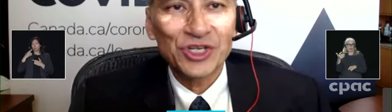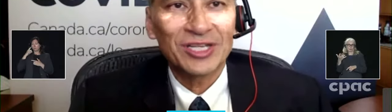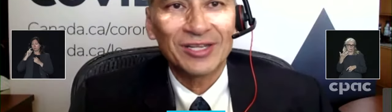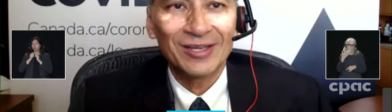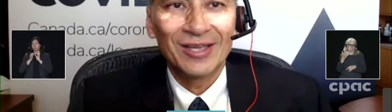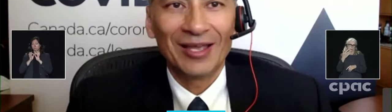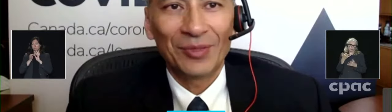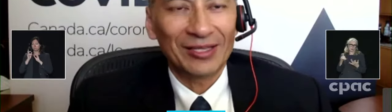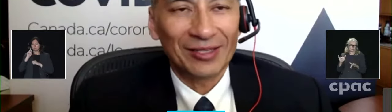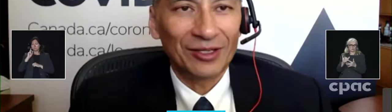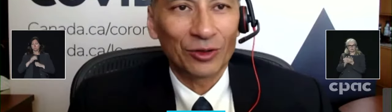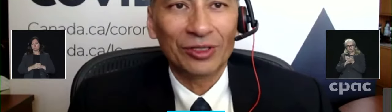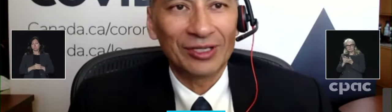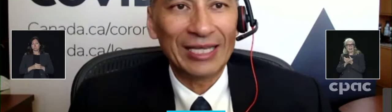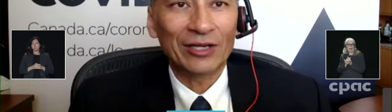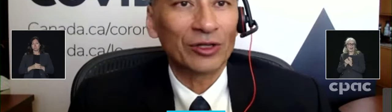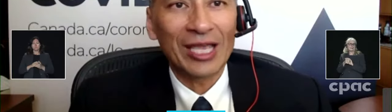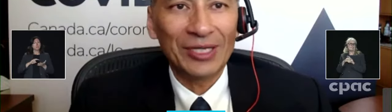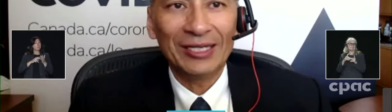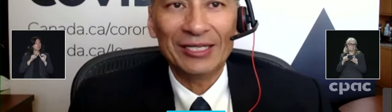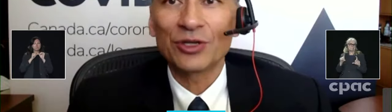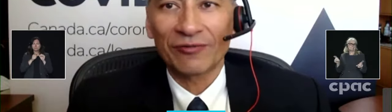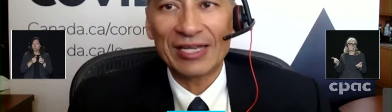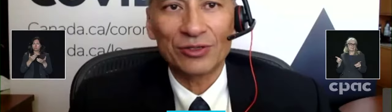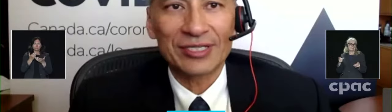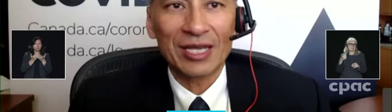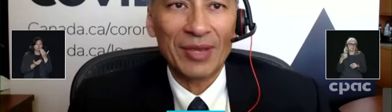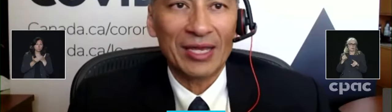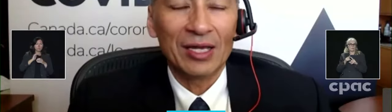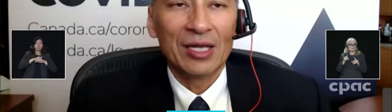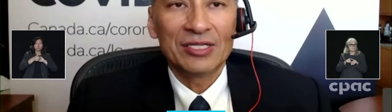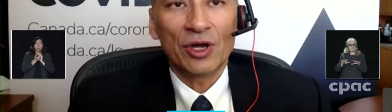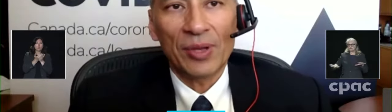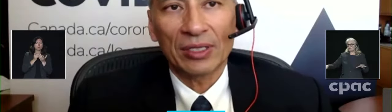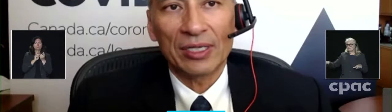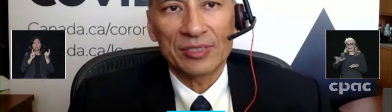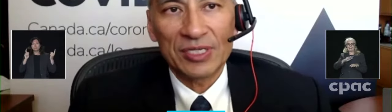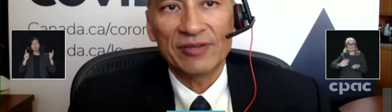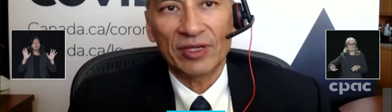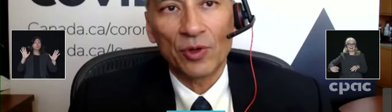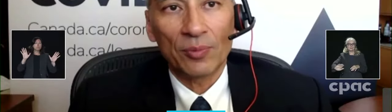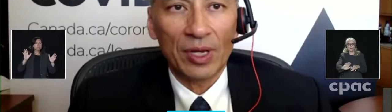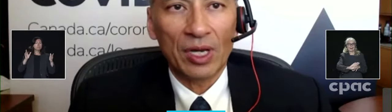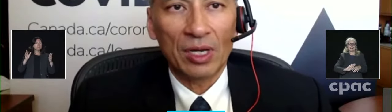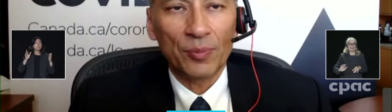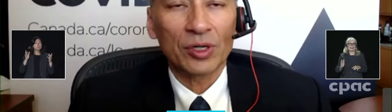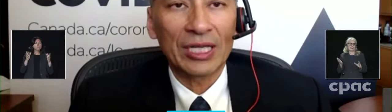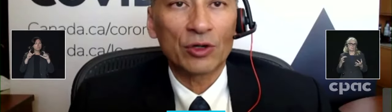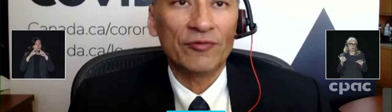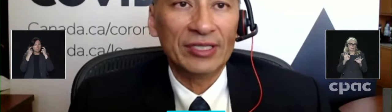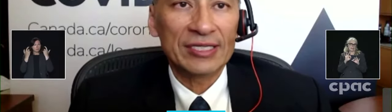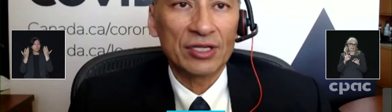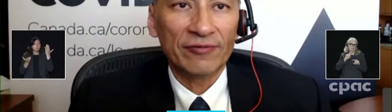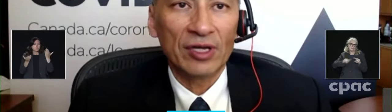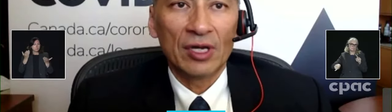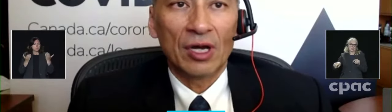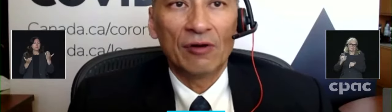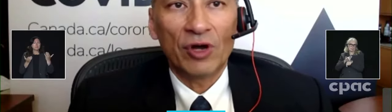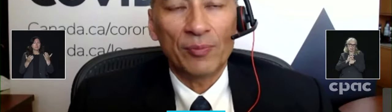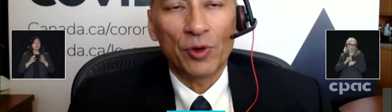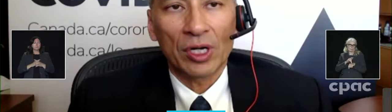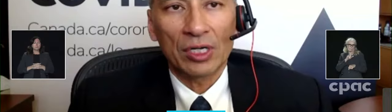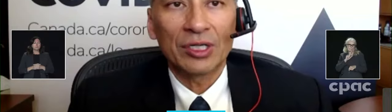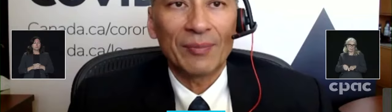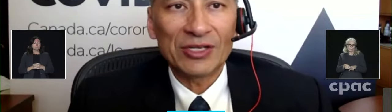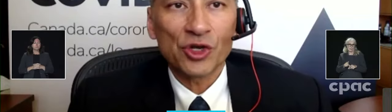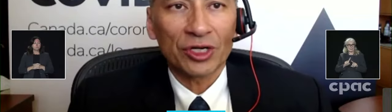pratiques d'hygiène, peut-être décontaminer les surfaces, tout ça. Mais si on parle spécifiquement pour la COVID-19,